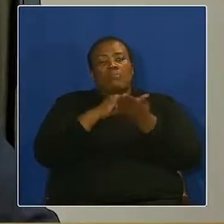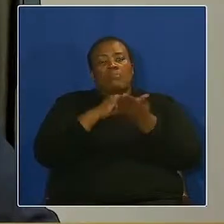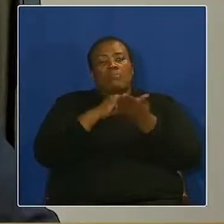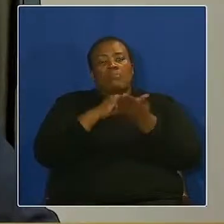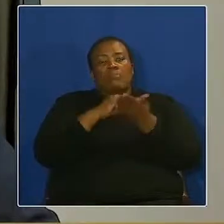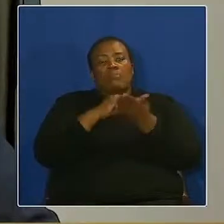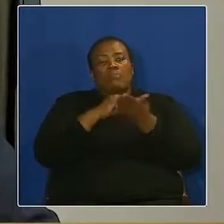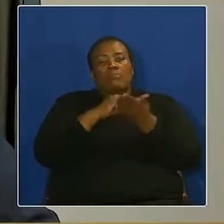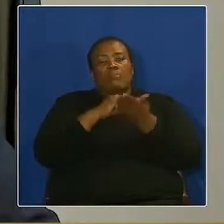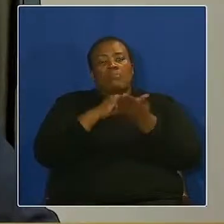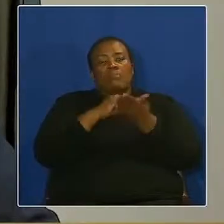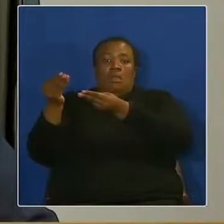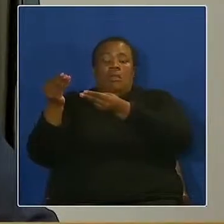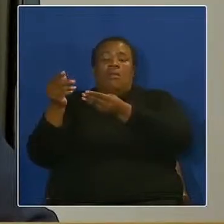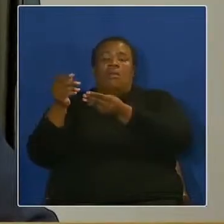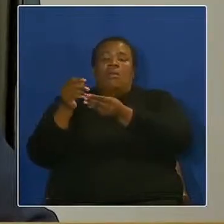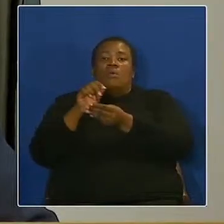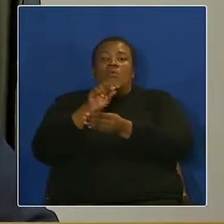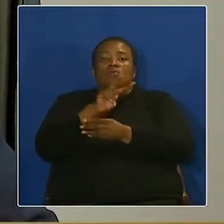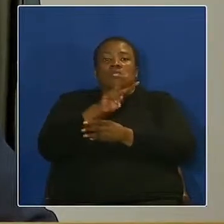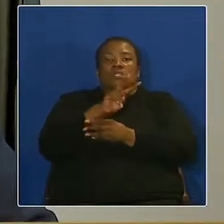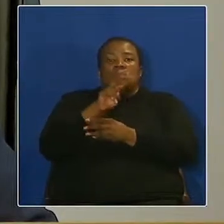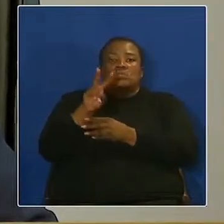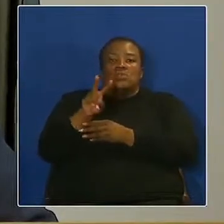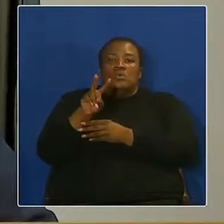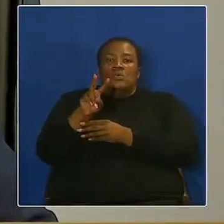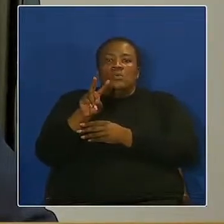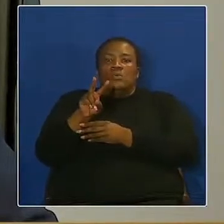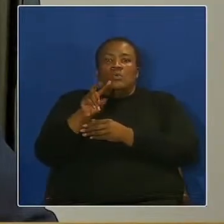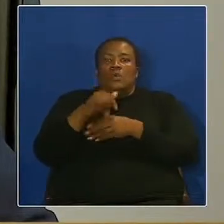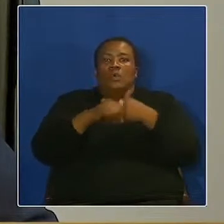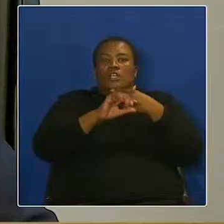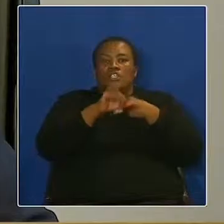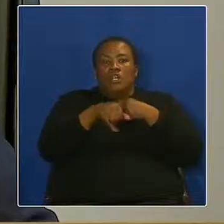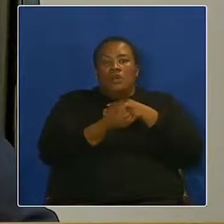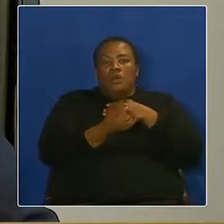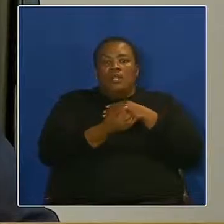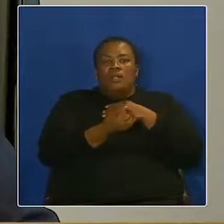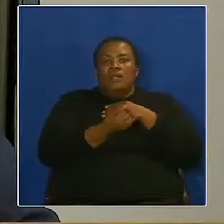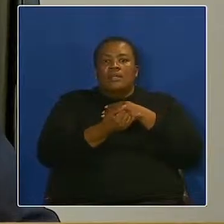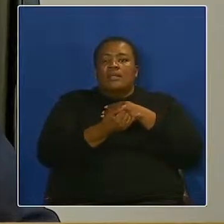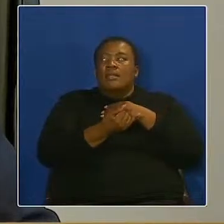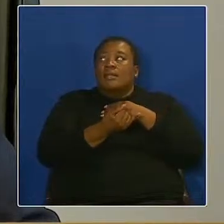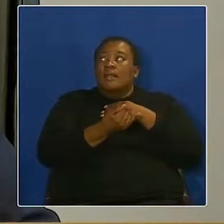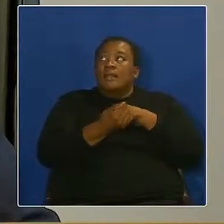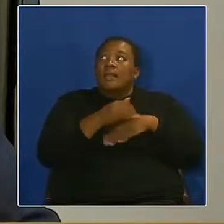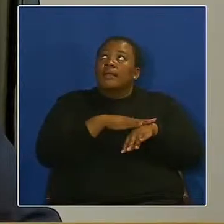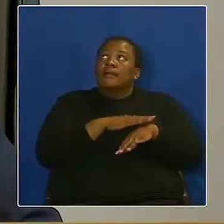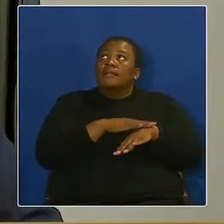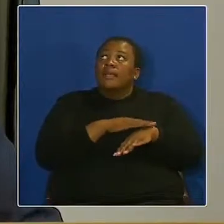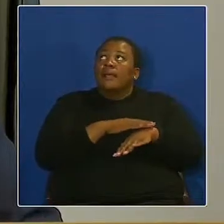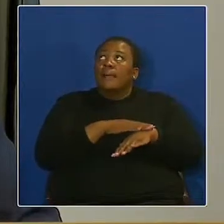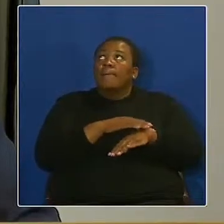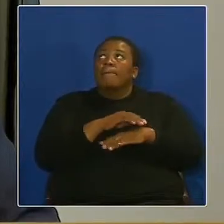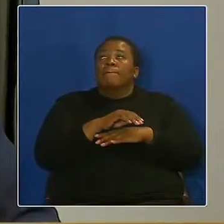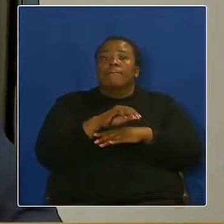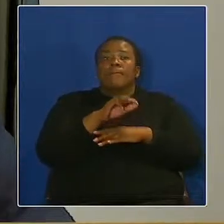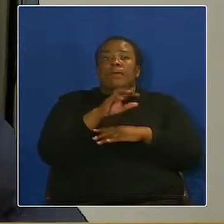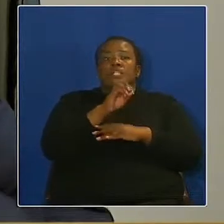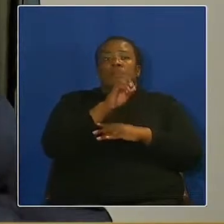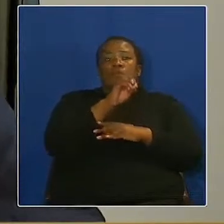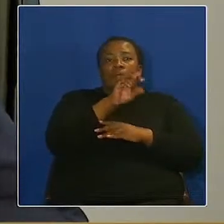of January 2025 at 9:01 in the morning, Mr. Brown Mokhotsi